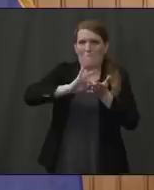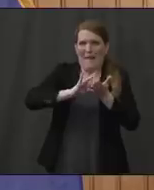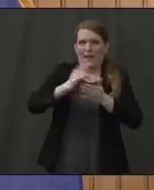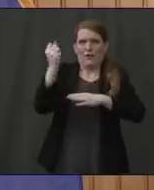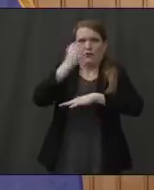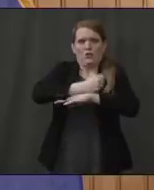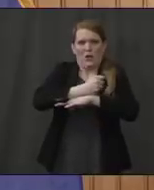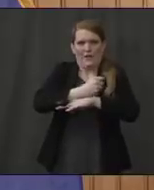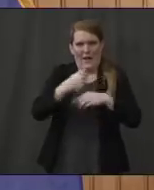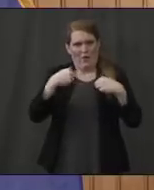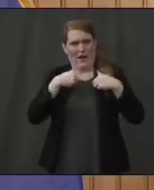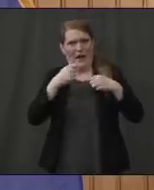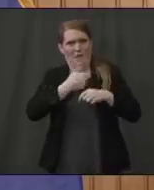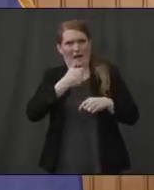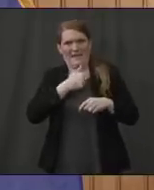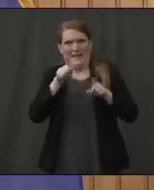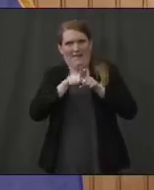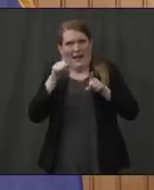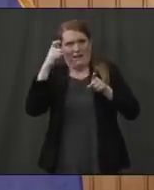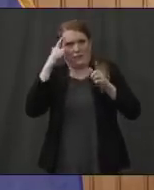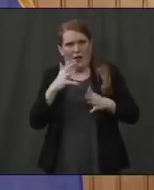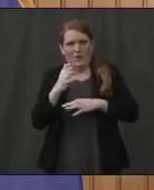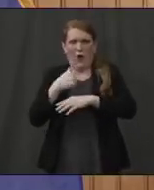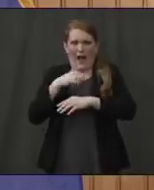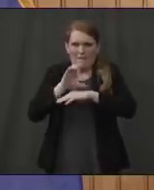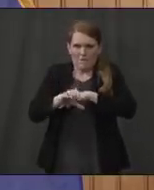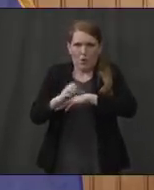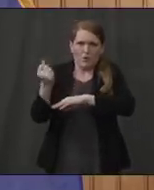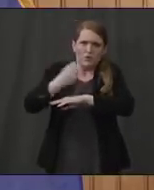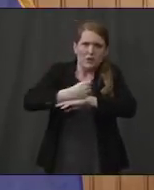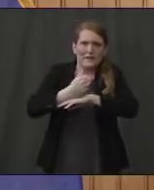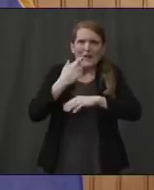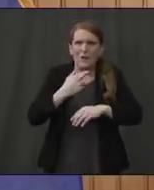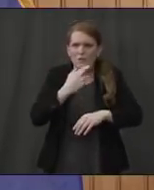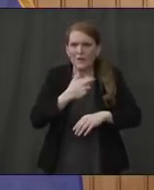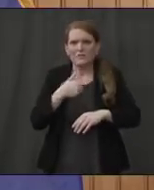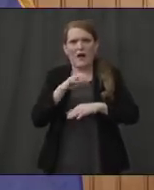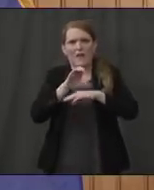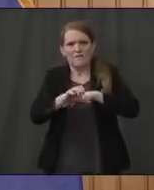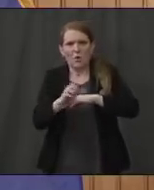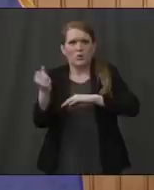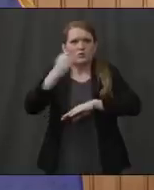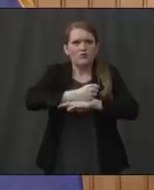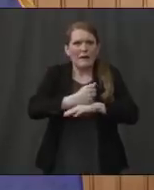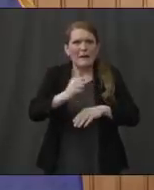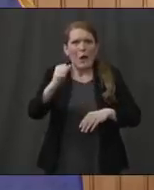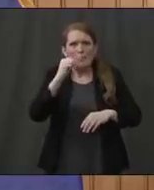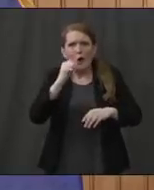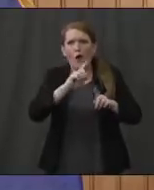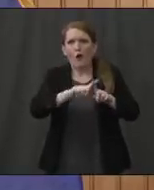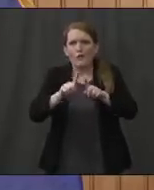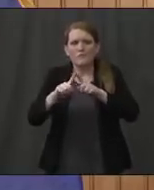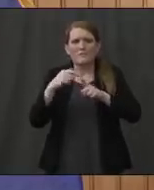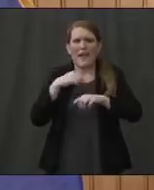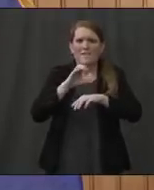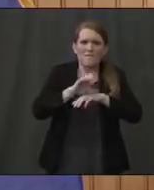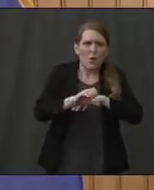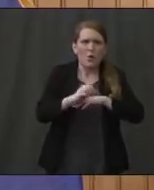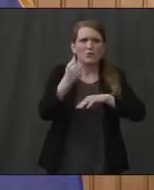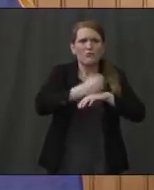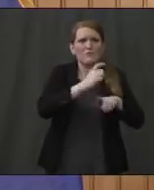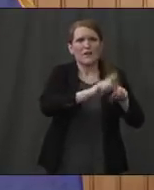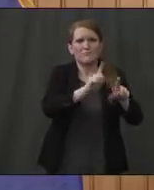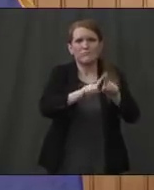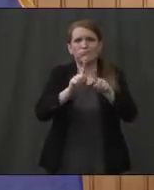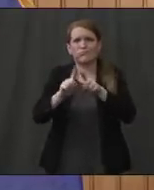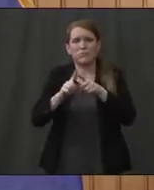shut down restaurants. I shut down bars. I shut down non-essential services. These people, revenue was wiped out. We're